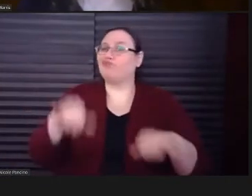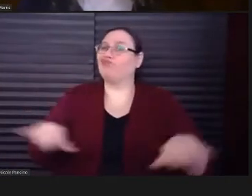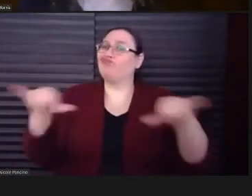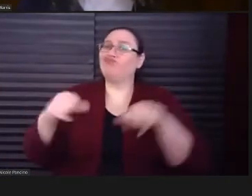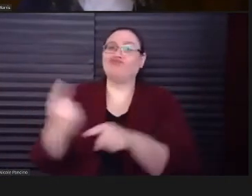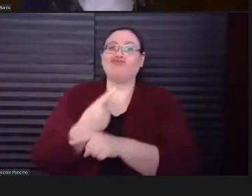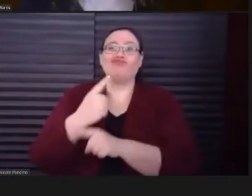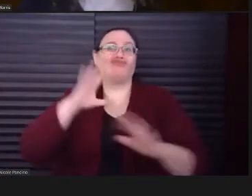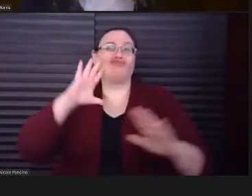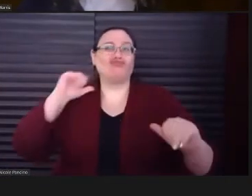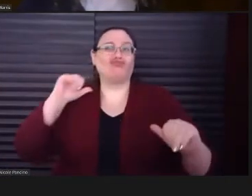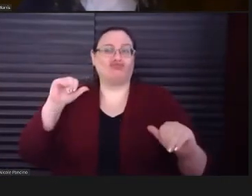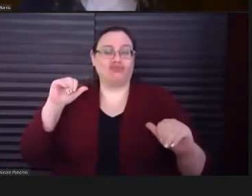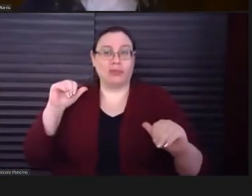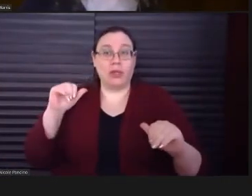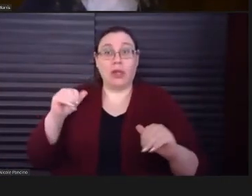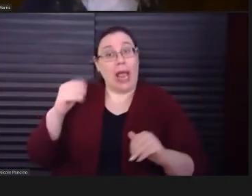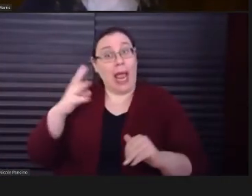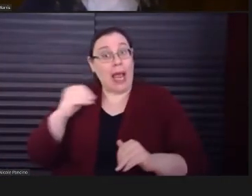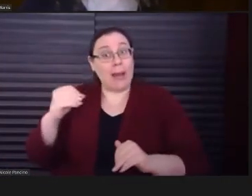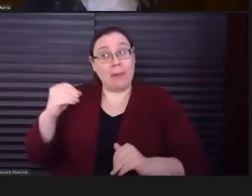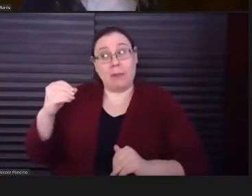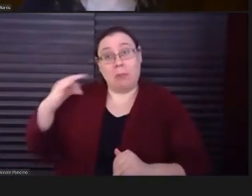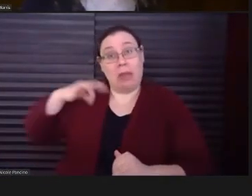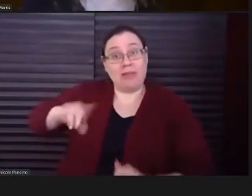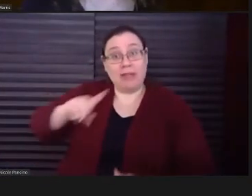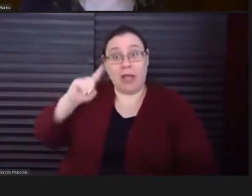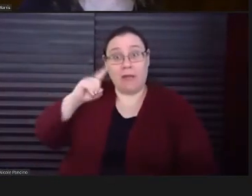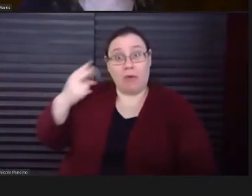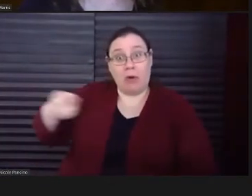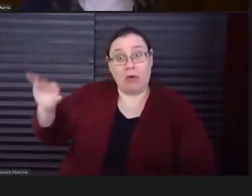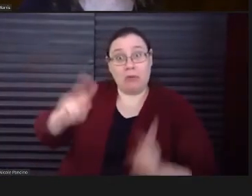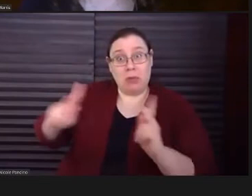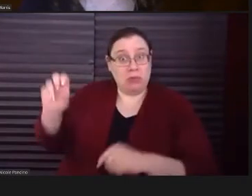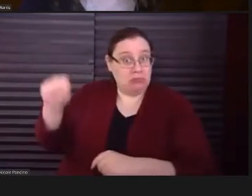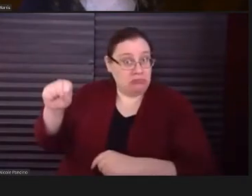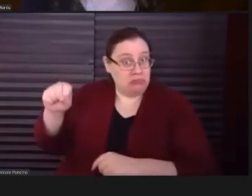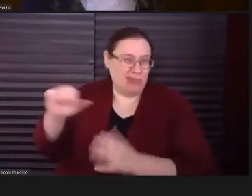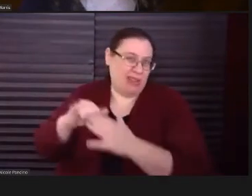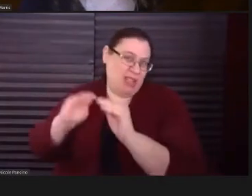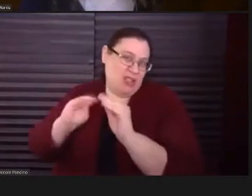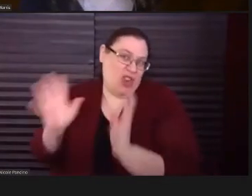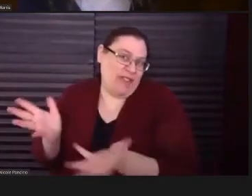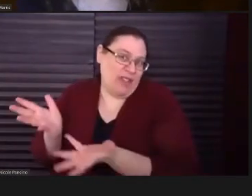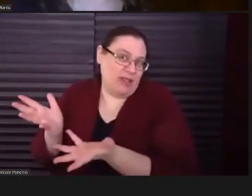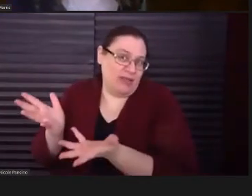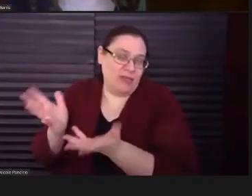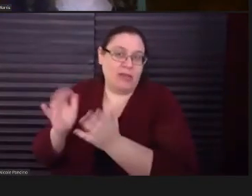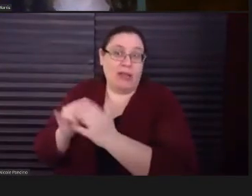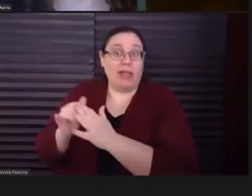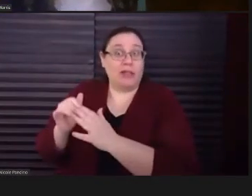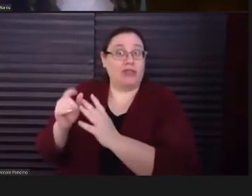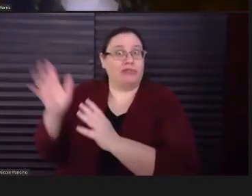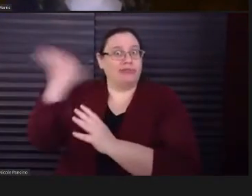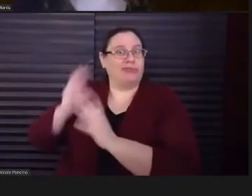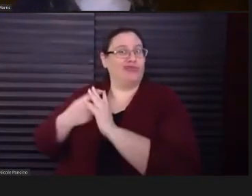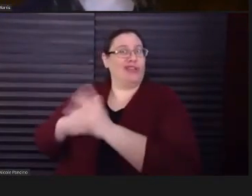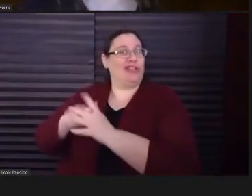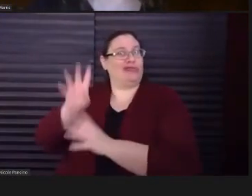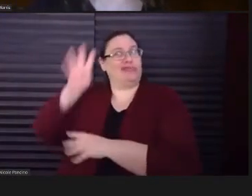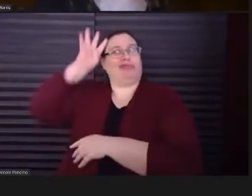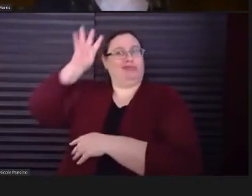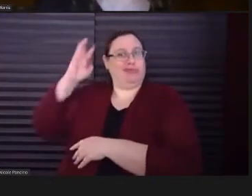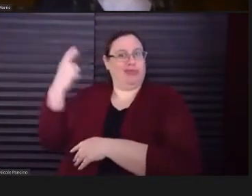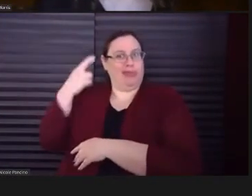not only because of the benefits for deaf and hard of hearing people, which are obvious, and that's why we originally invented them